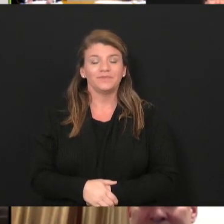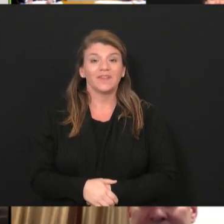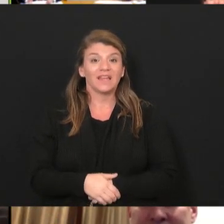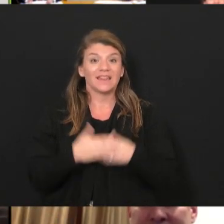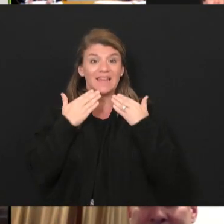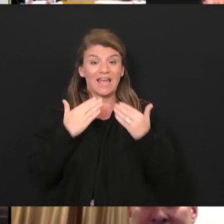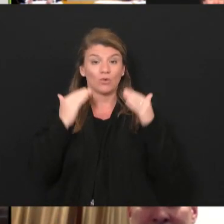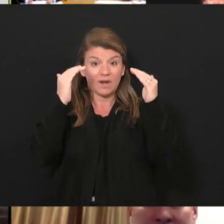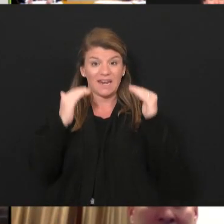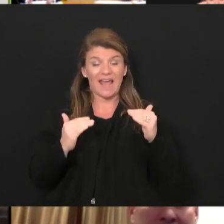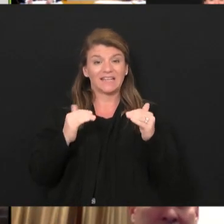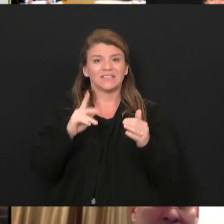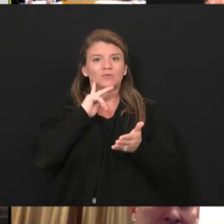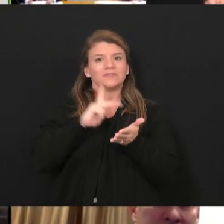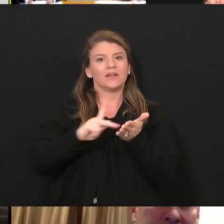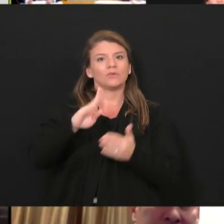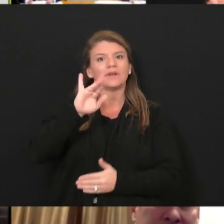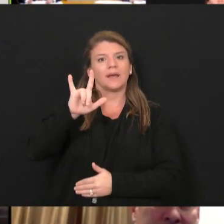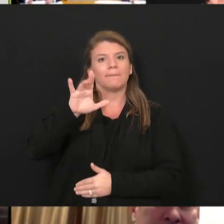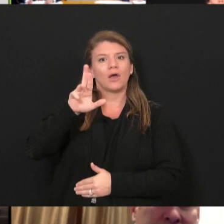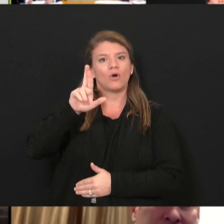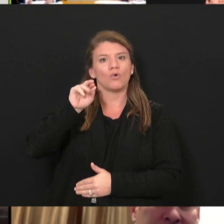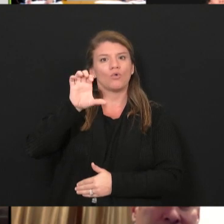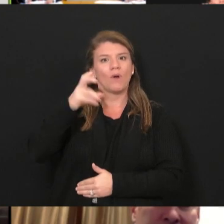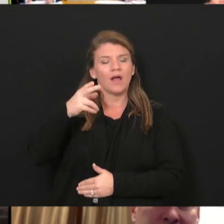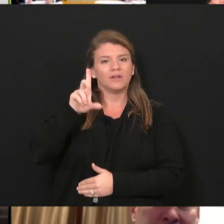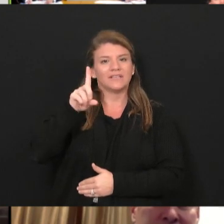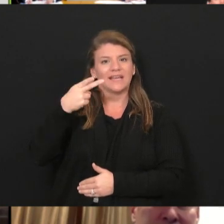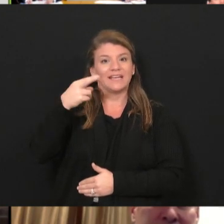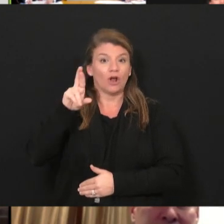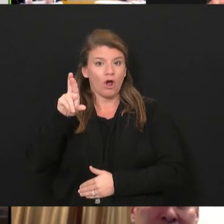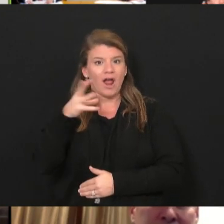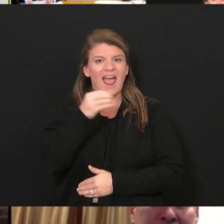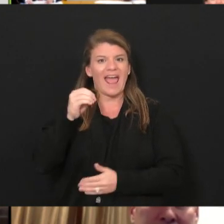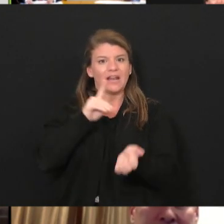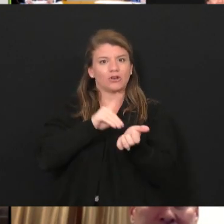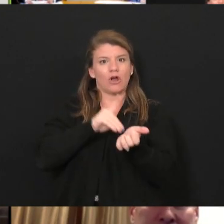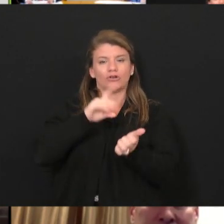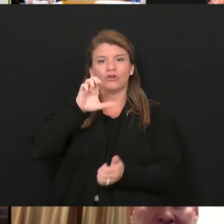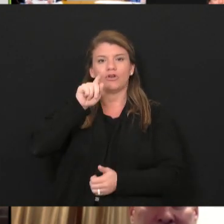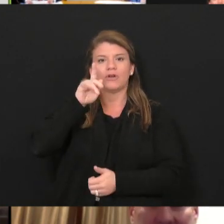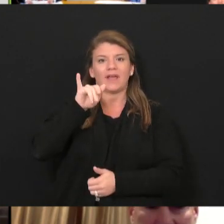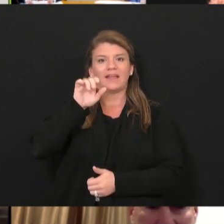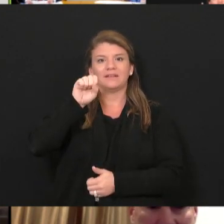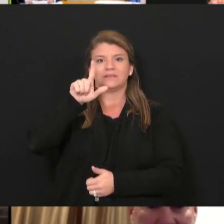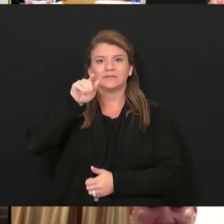to Secretary Bill Crouch with the West Virginia DHHR and Dr. Kathy Slemp, our State Health Officer.